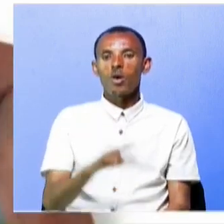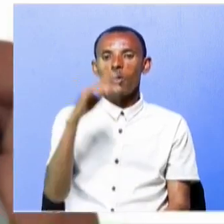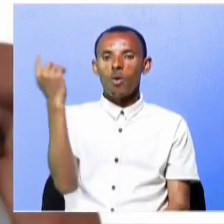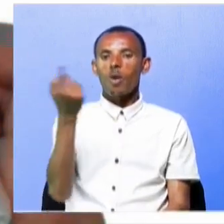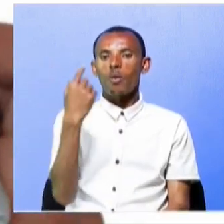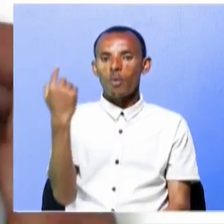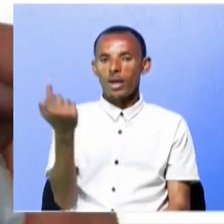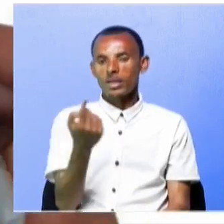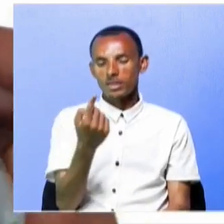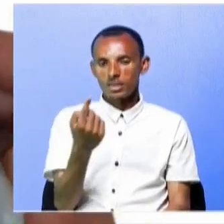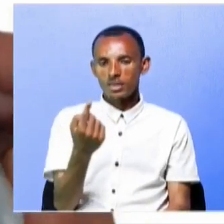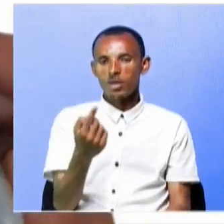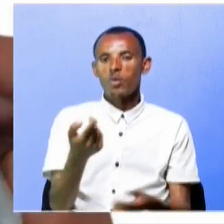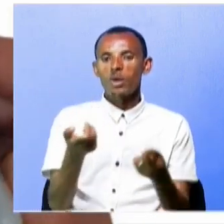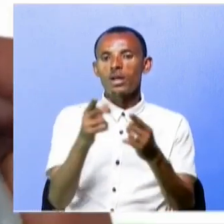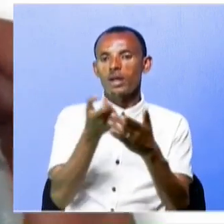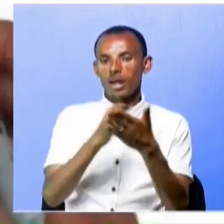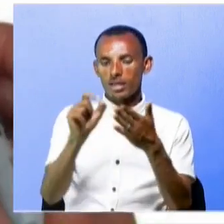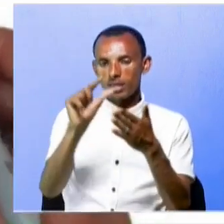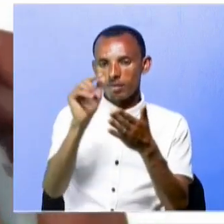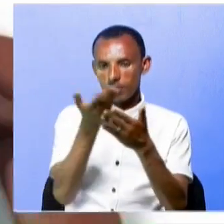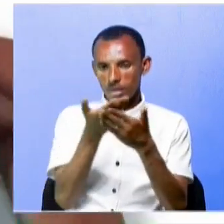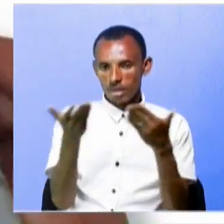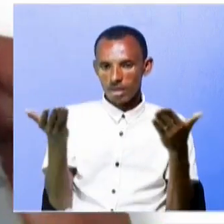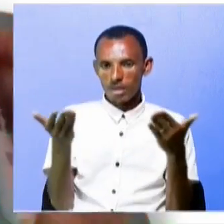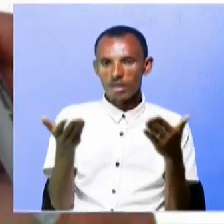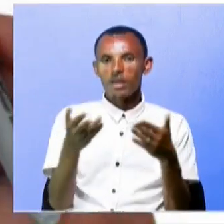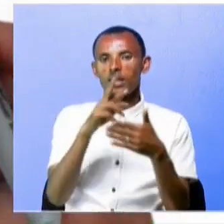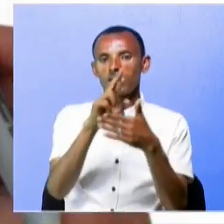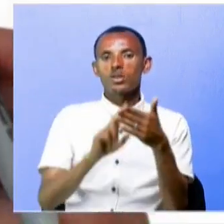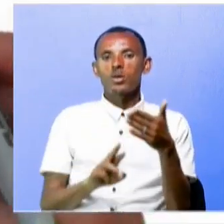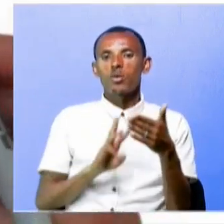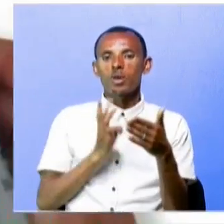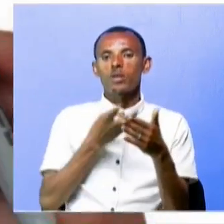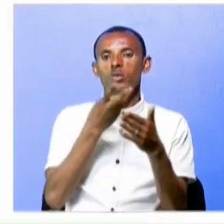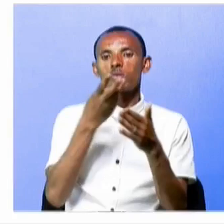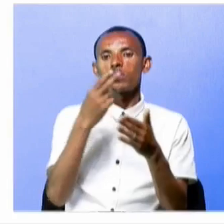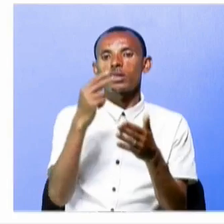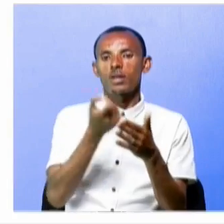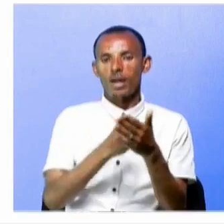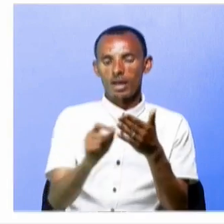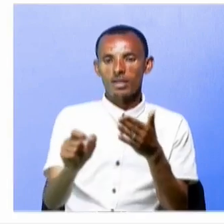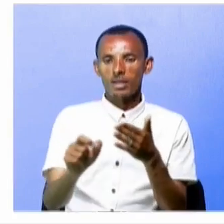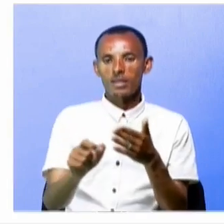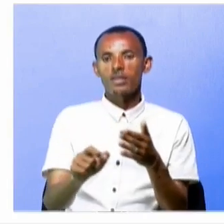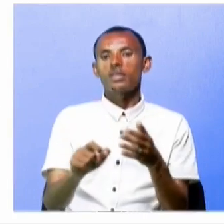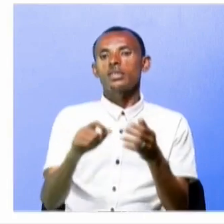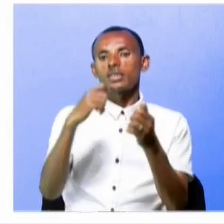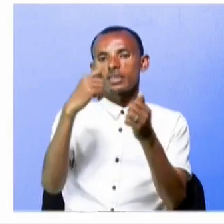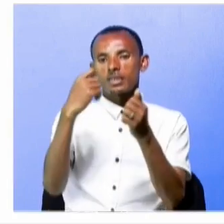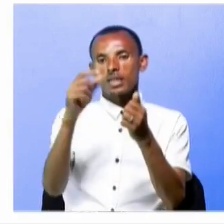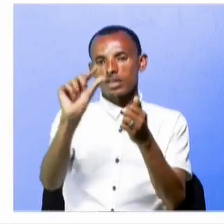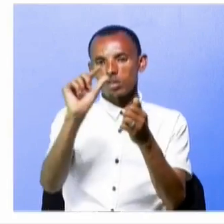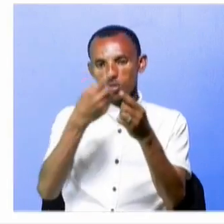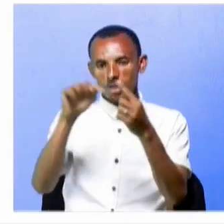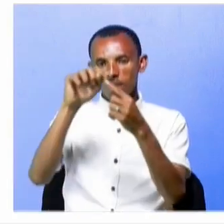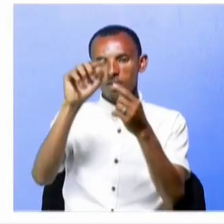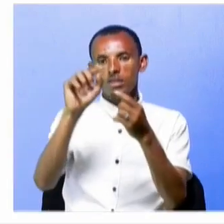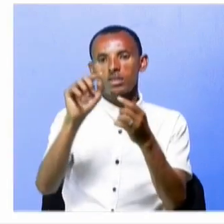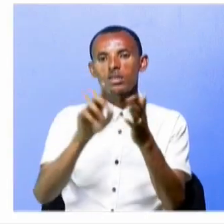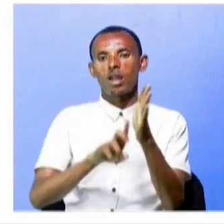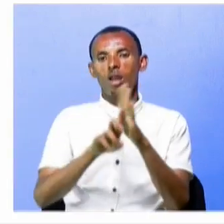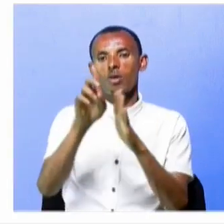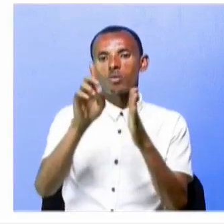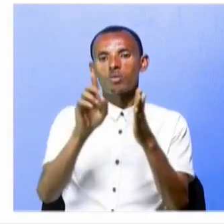Always, whenever we write something in the form of ratio, we need to write in the least simplified form, so we avoid